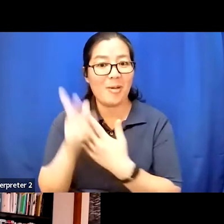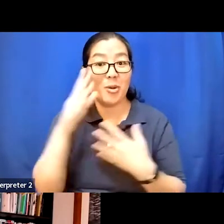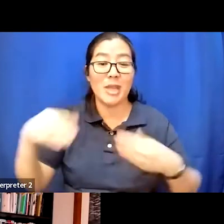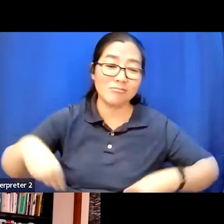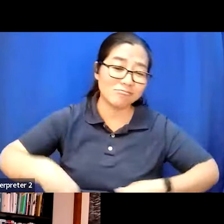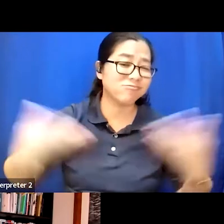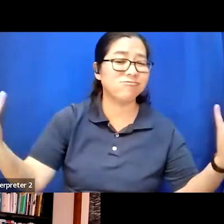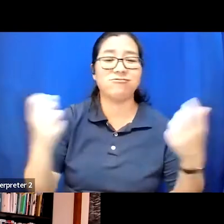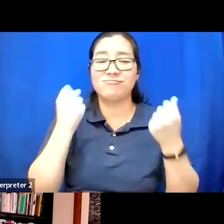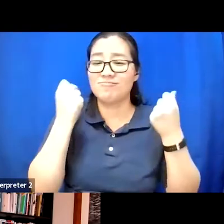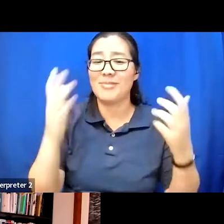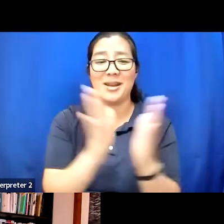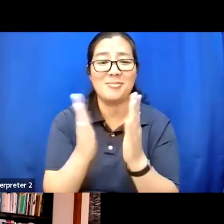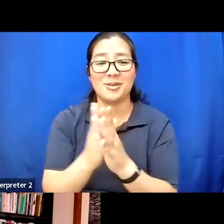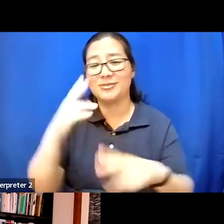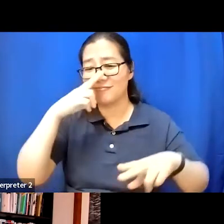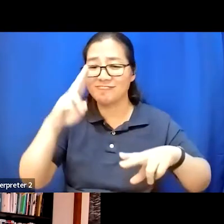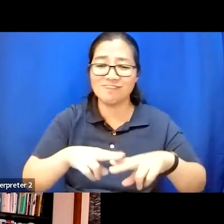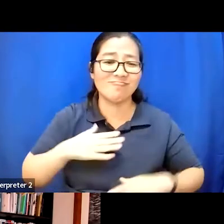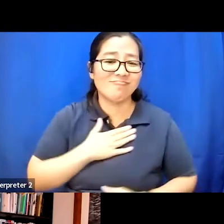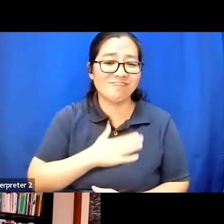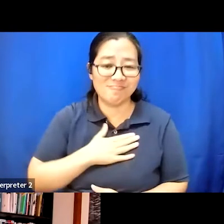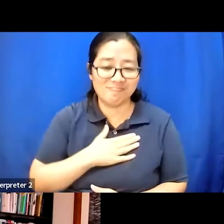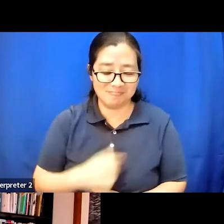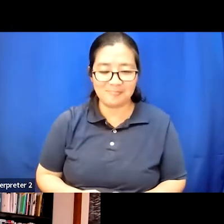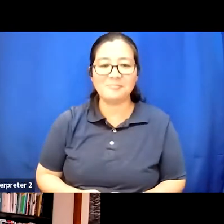books today, which is really fun.